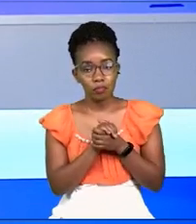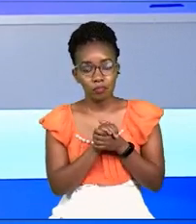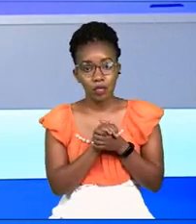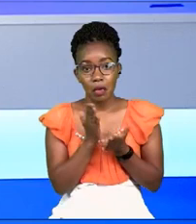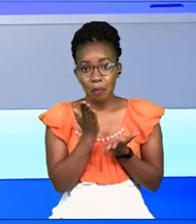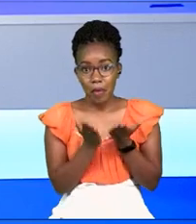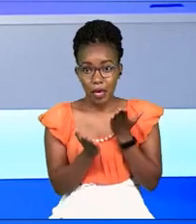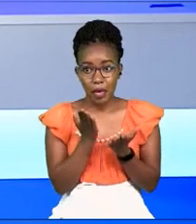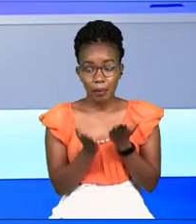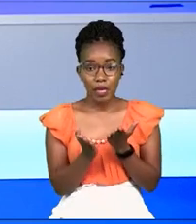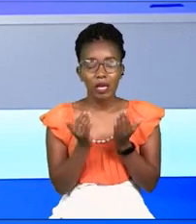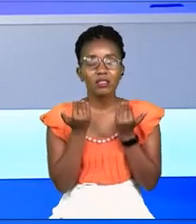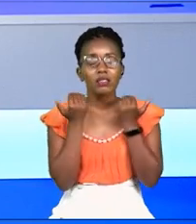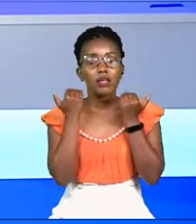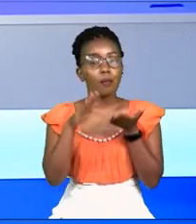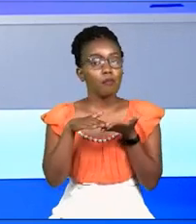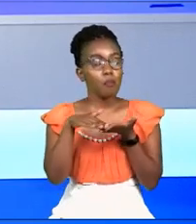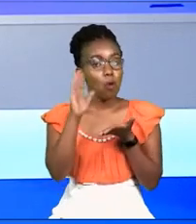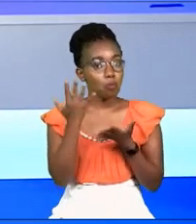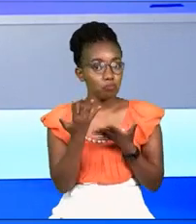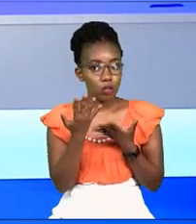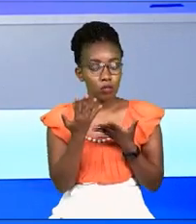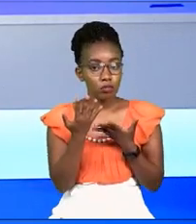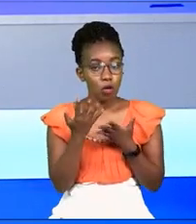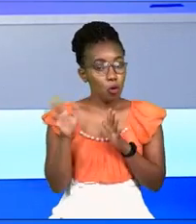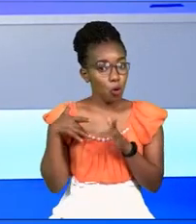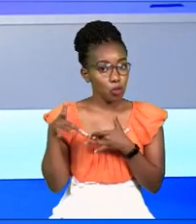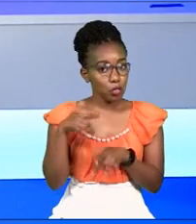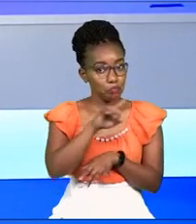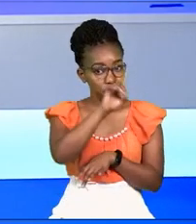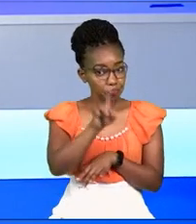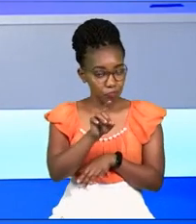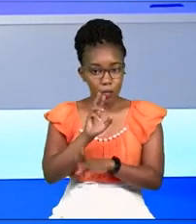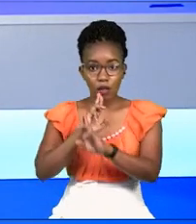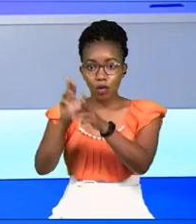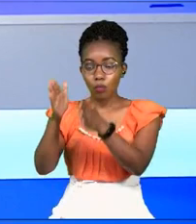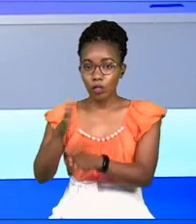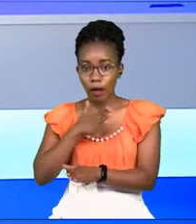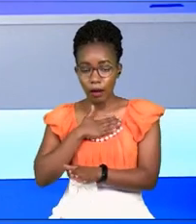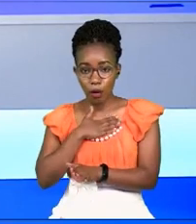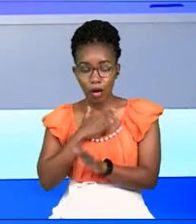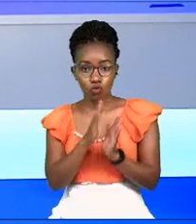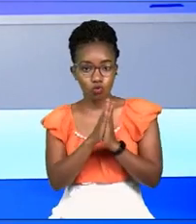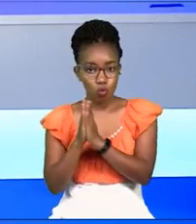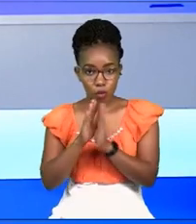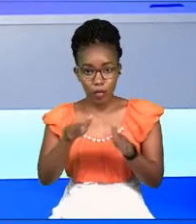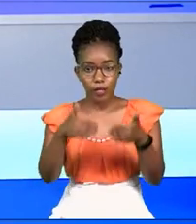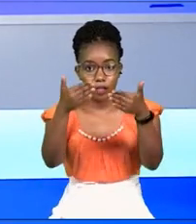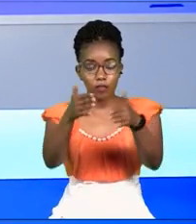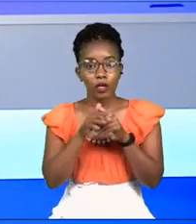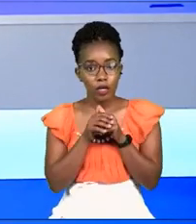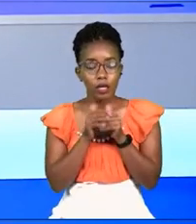that excessive day sleepiness is a cause of concern? Well, our reporter Harish Meyer brings us the story of rare